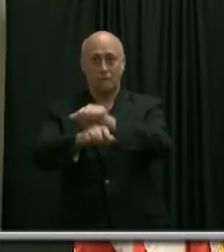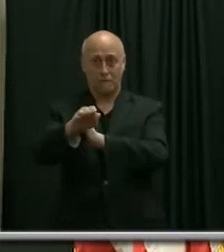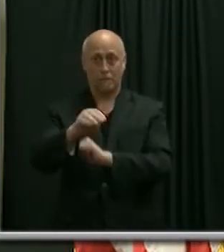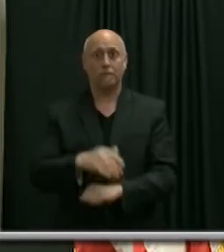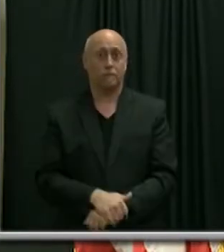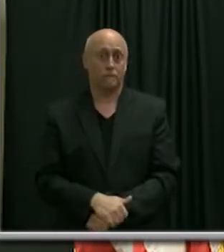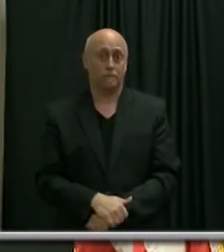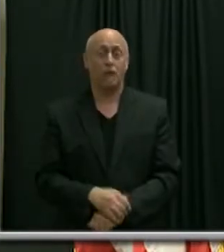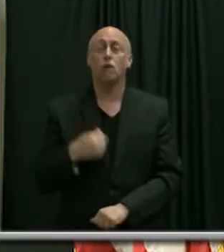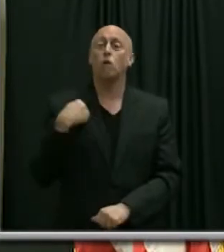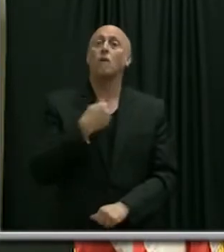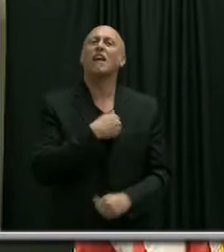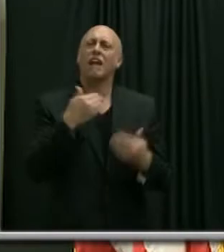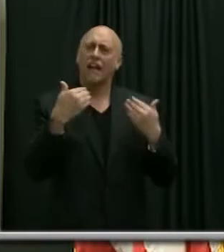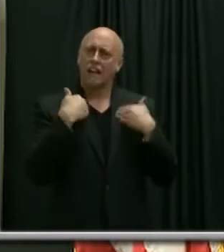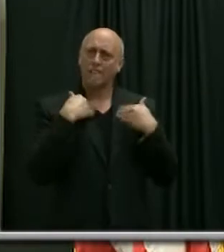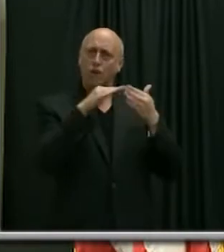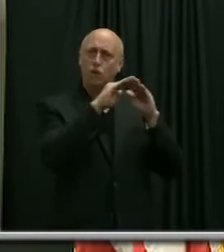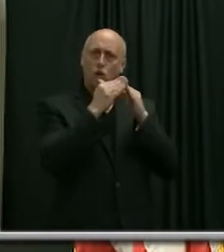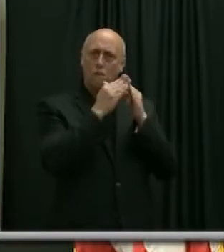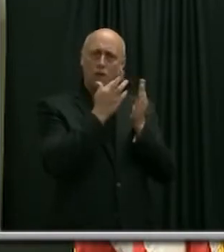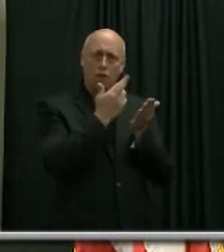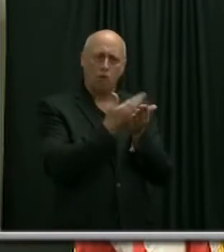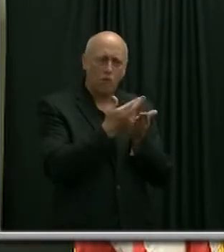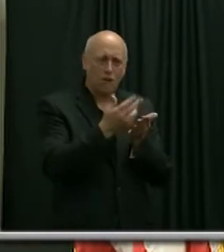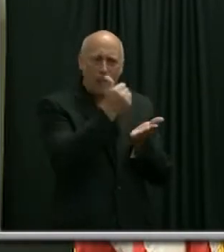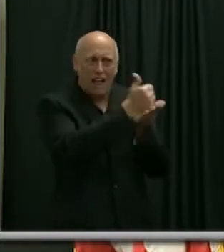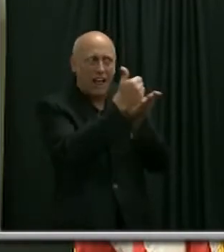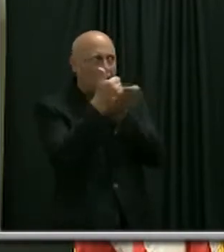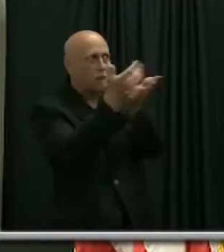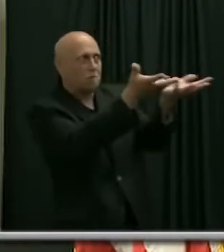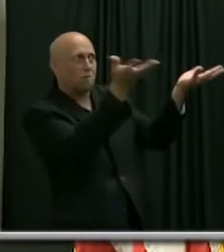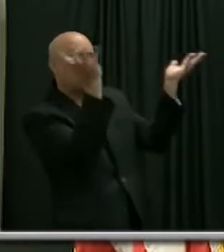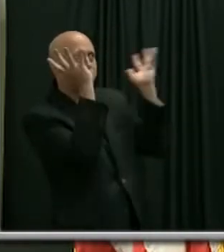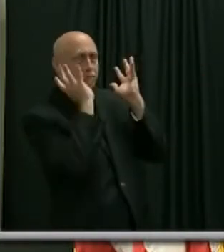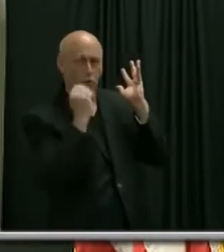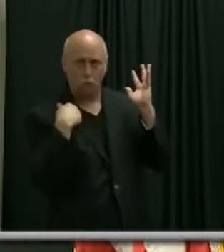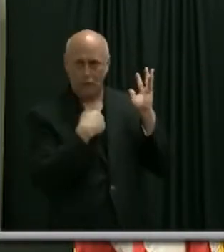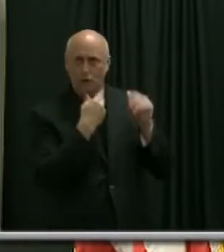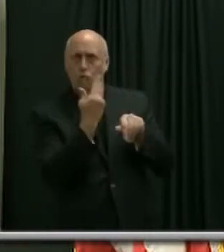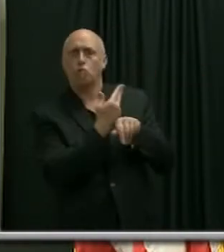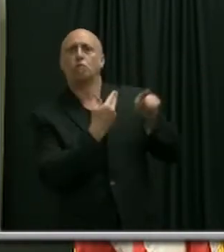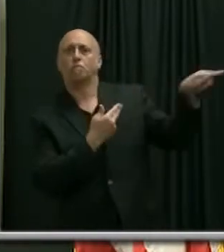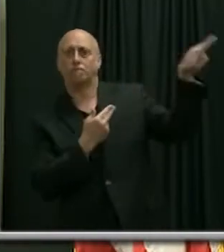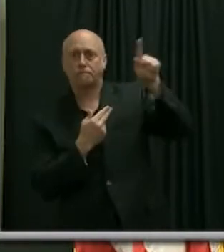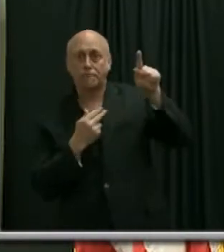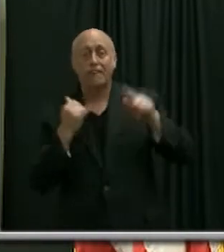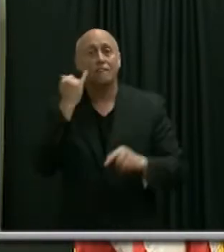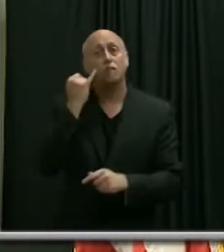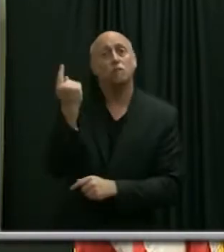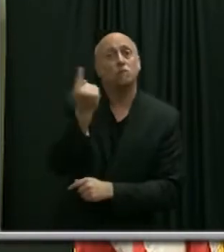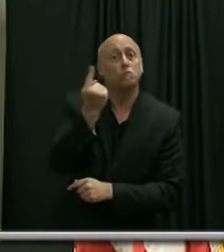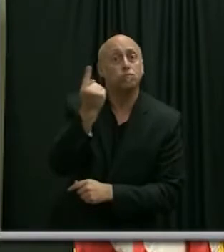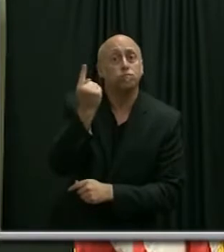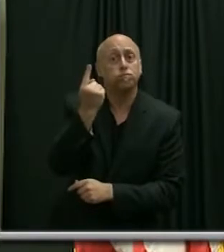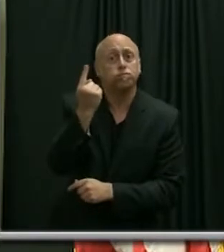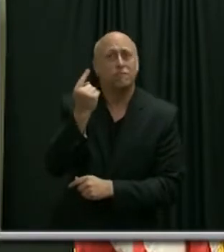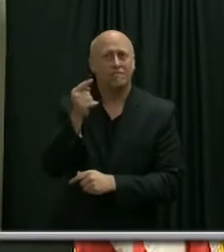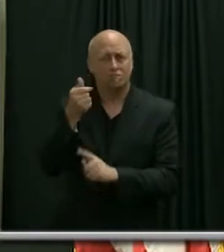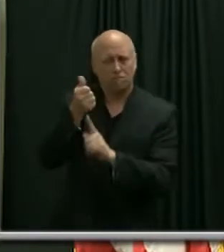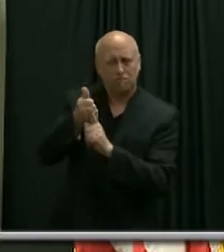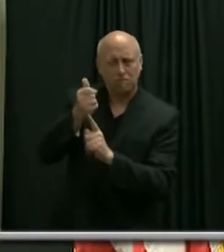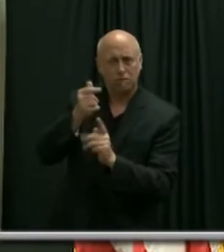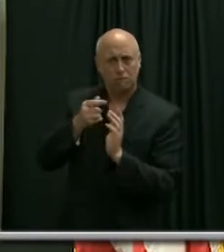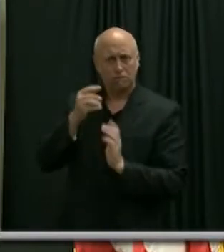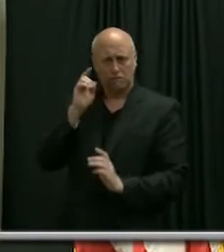the community resources that have already been discussed today, including when individuals show signs of